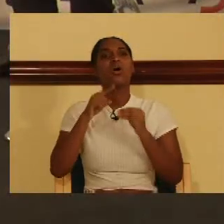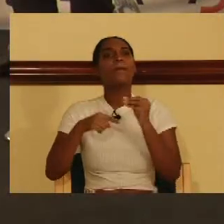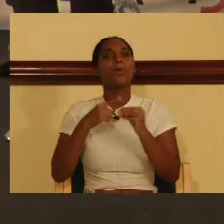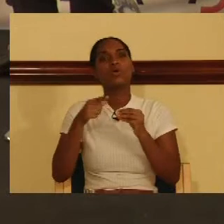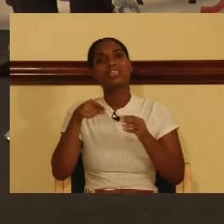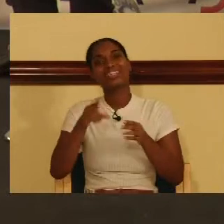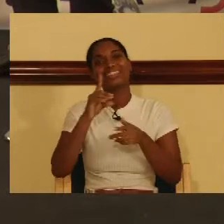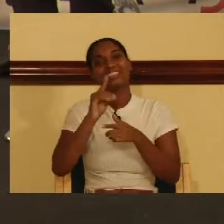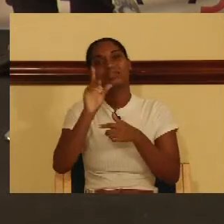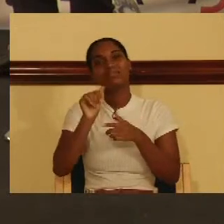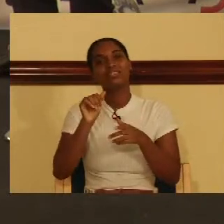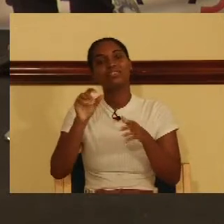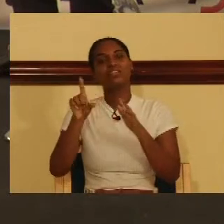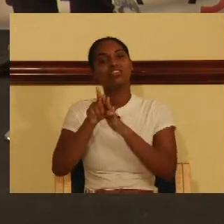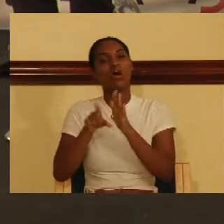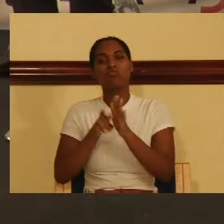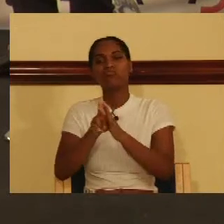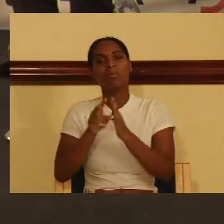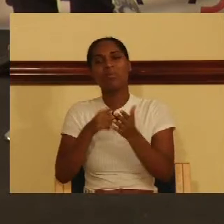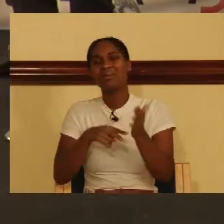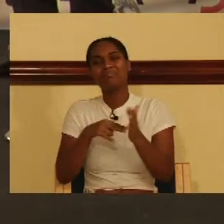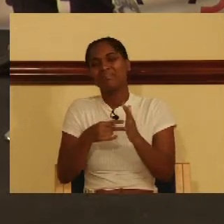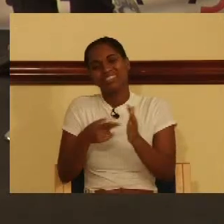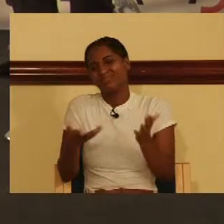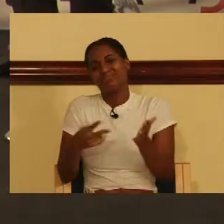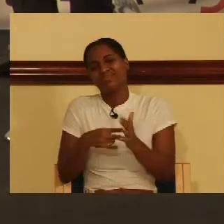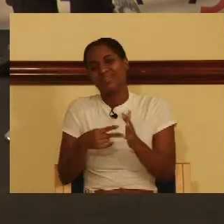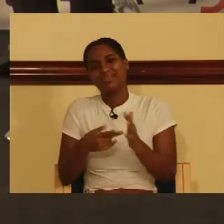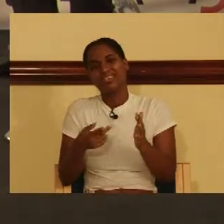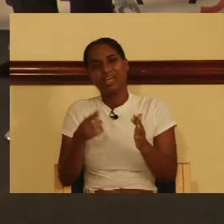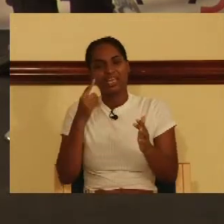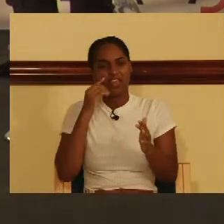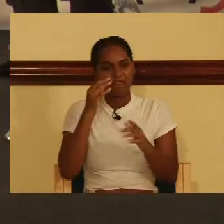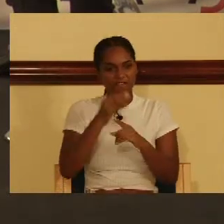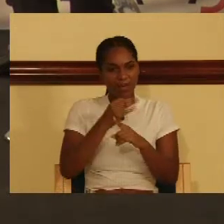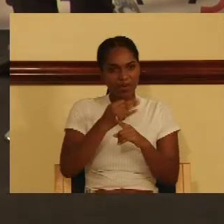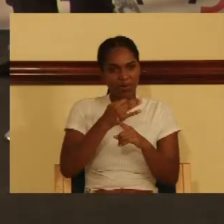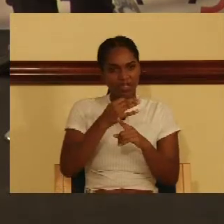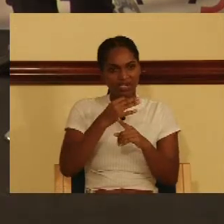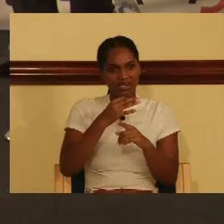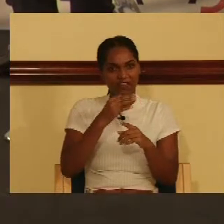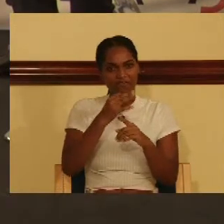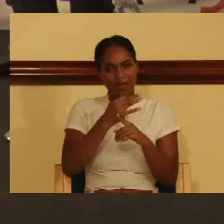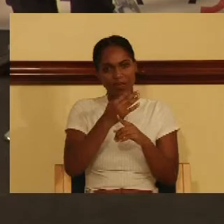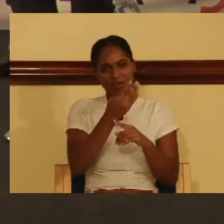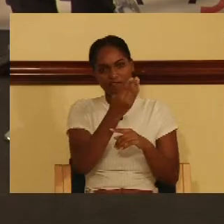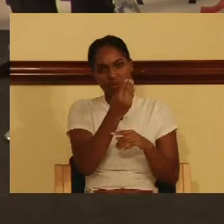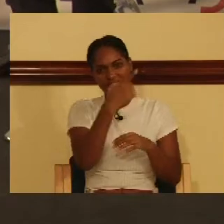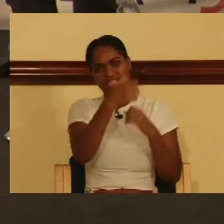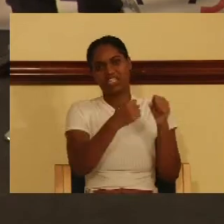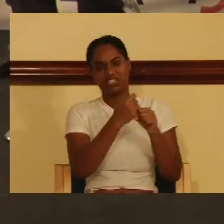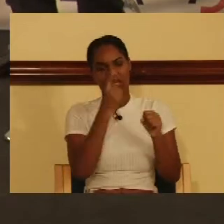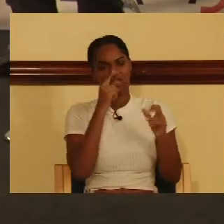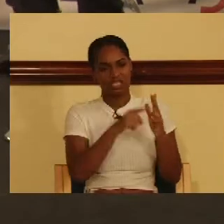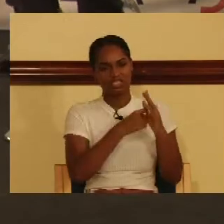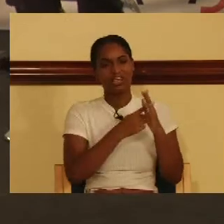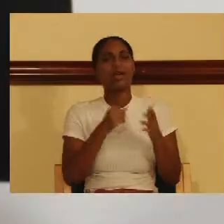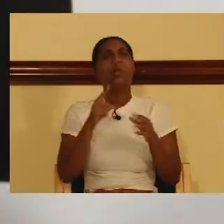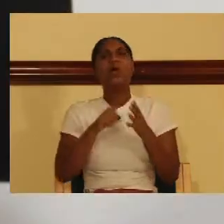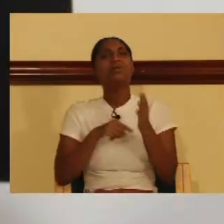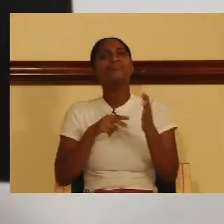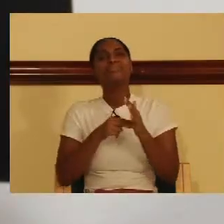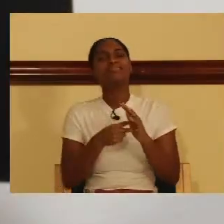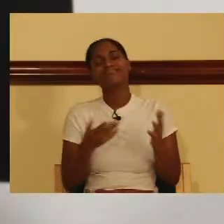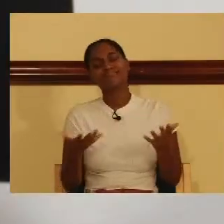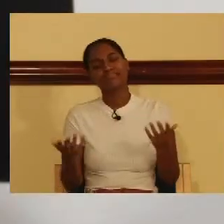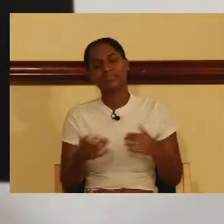Act represents. What does it mean? And that comes into effect February of next year. That's February 14 next year. So